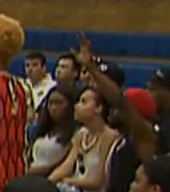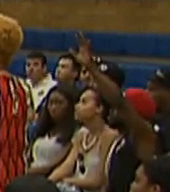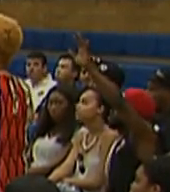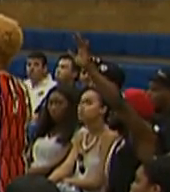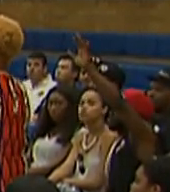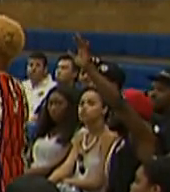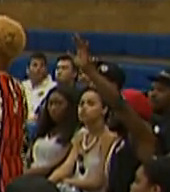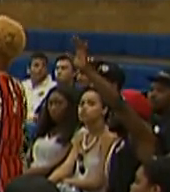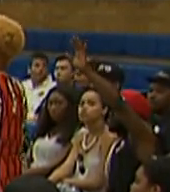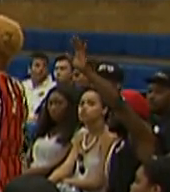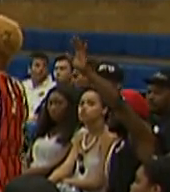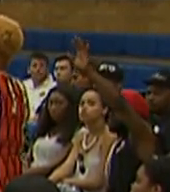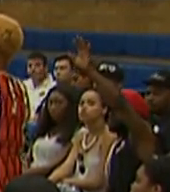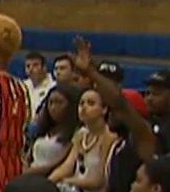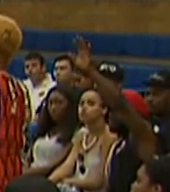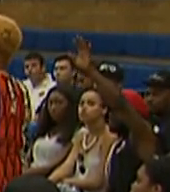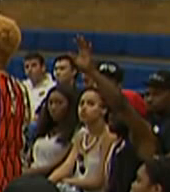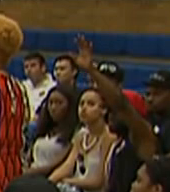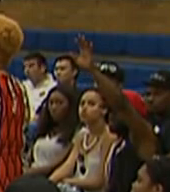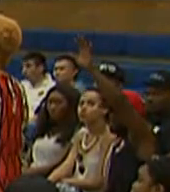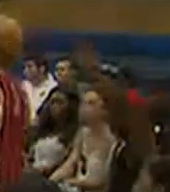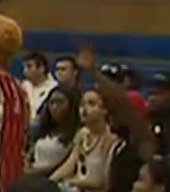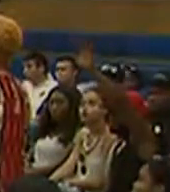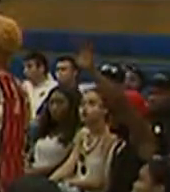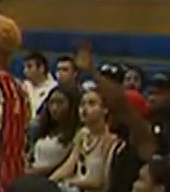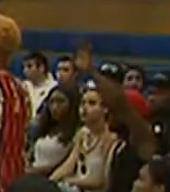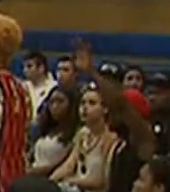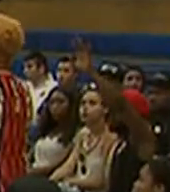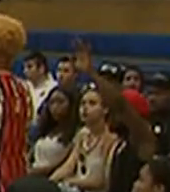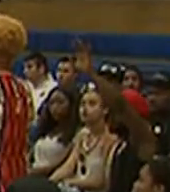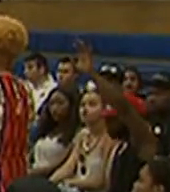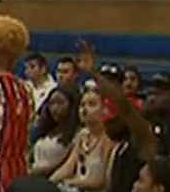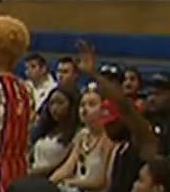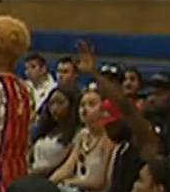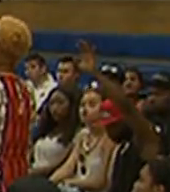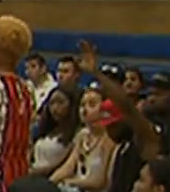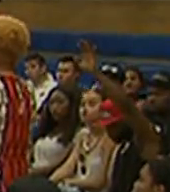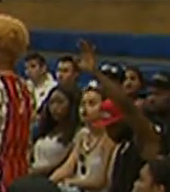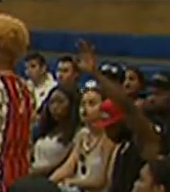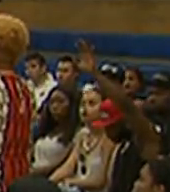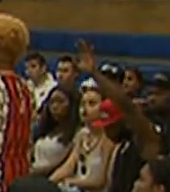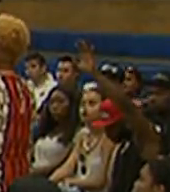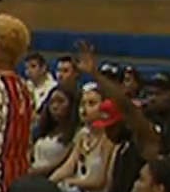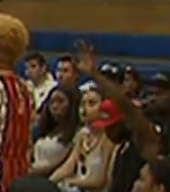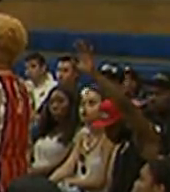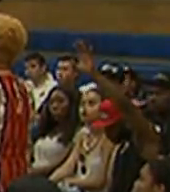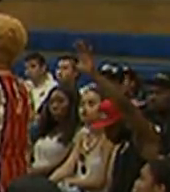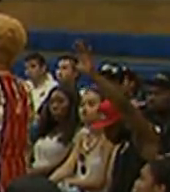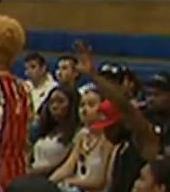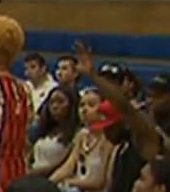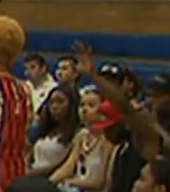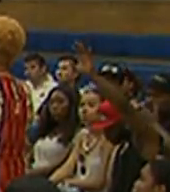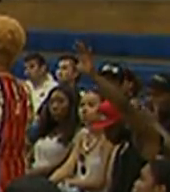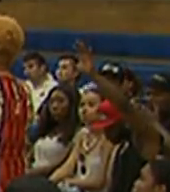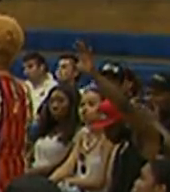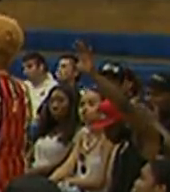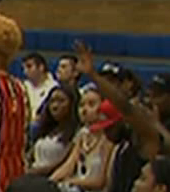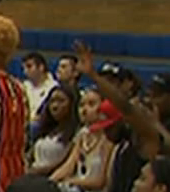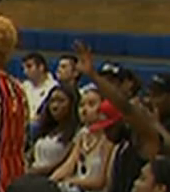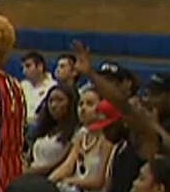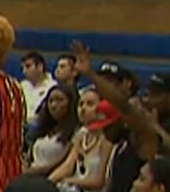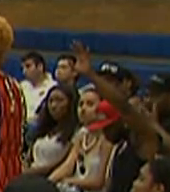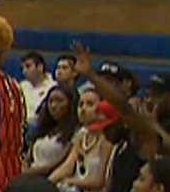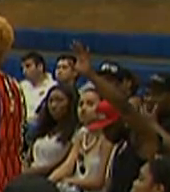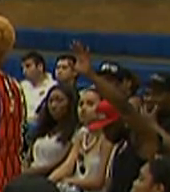I'm going to get the question. So here's my question about summer youth. These employers save $10,000 to $15,000 when they work